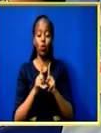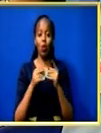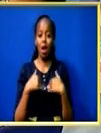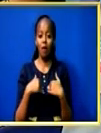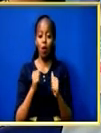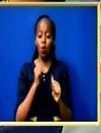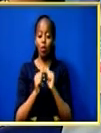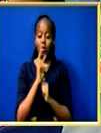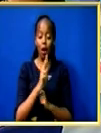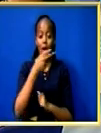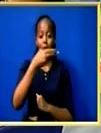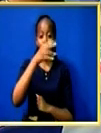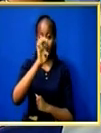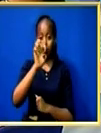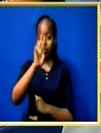are herbs.